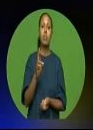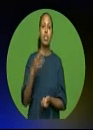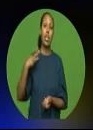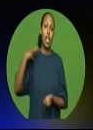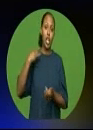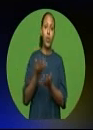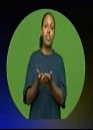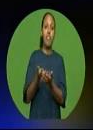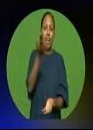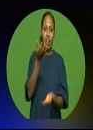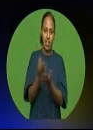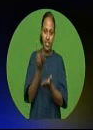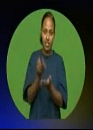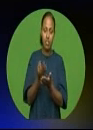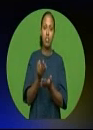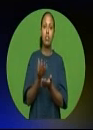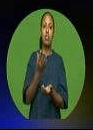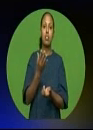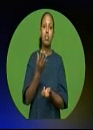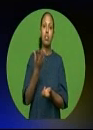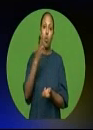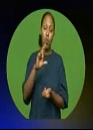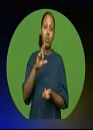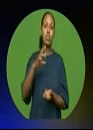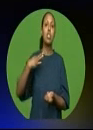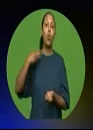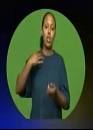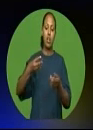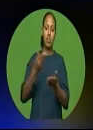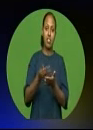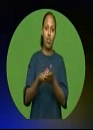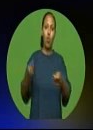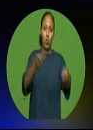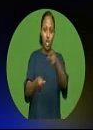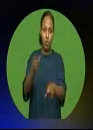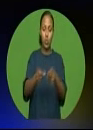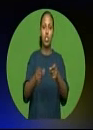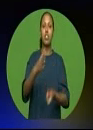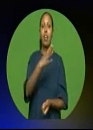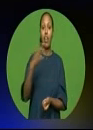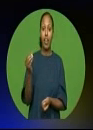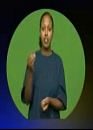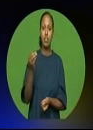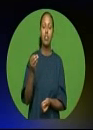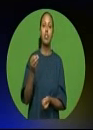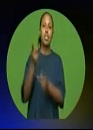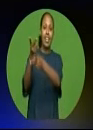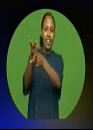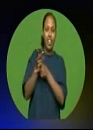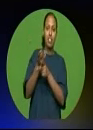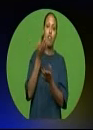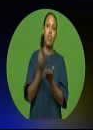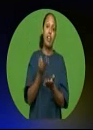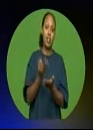equity financing or owner's contributions and debt